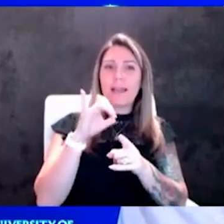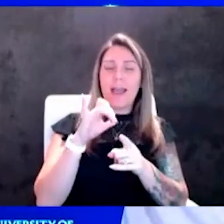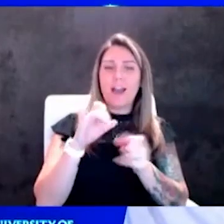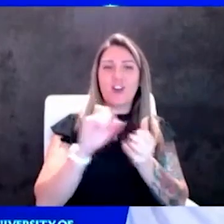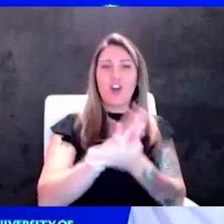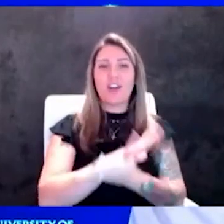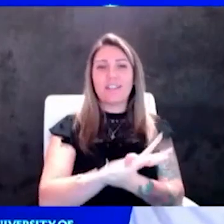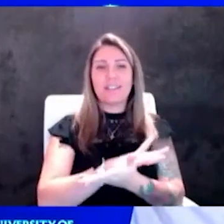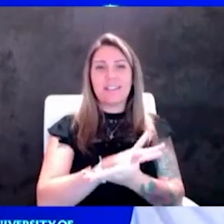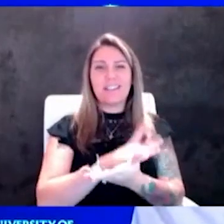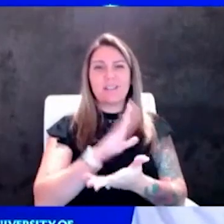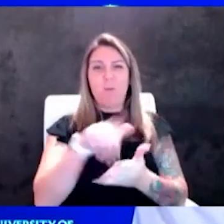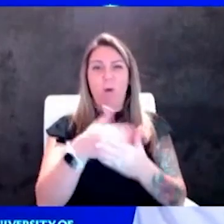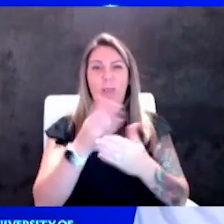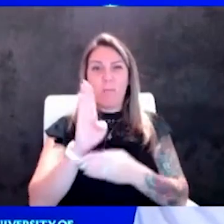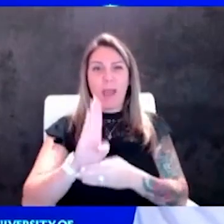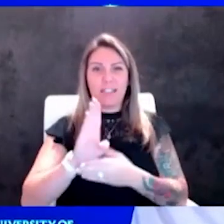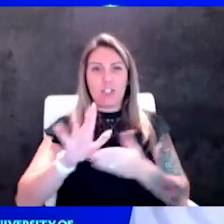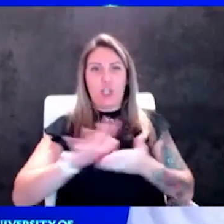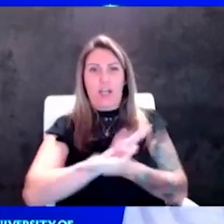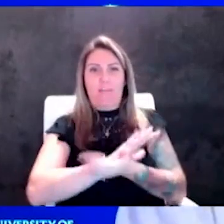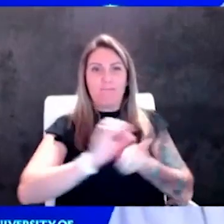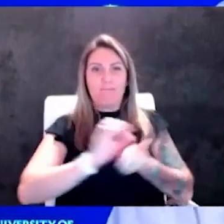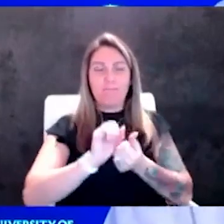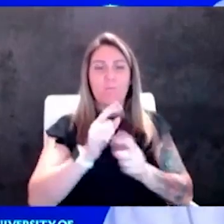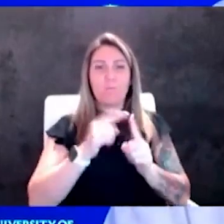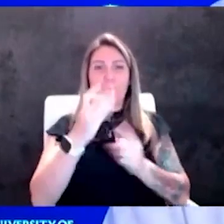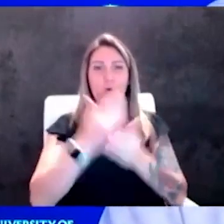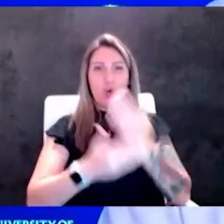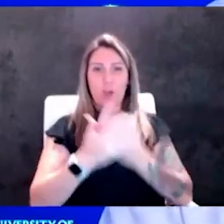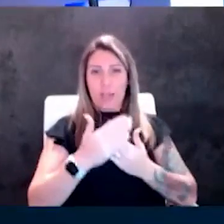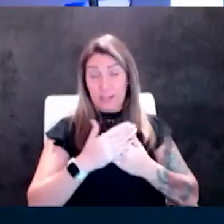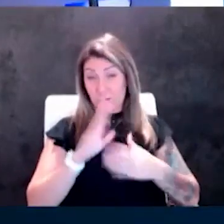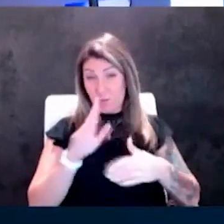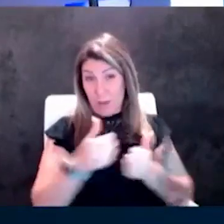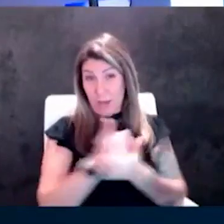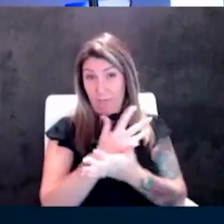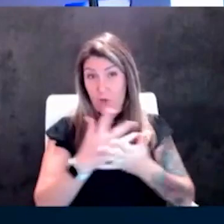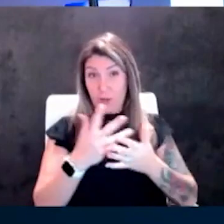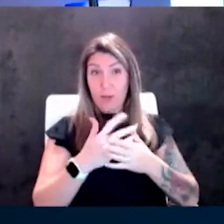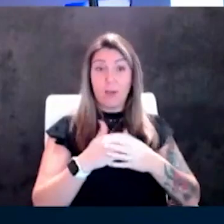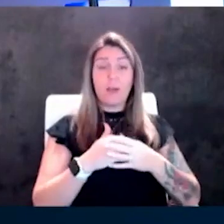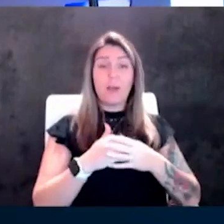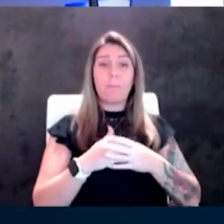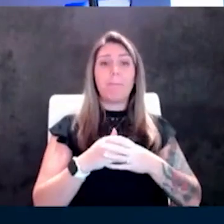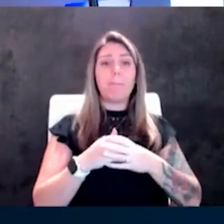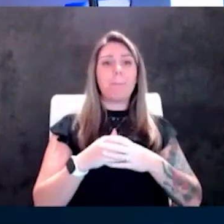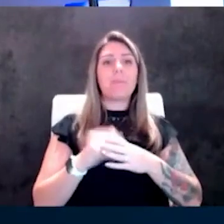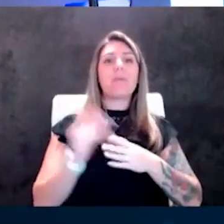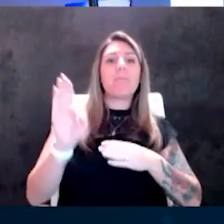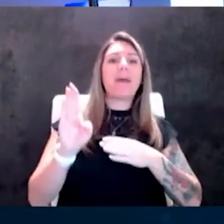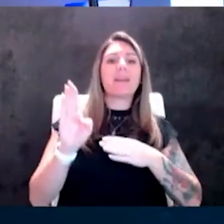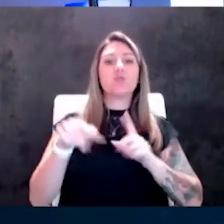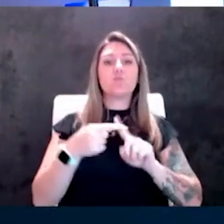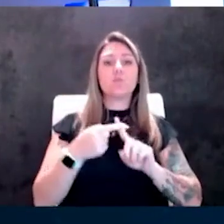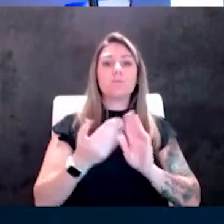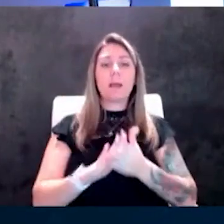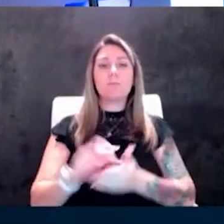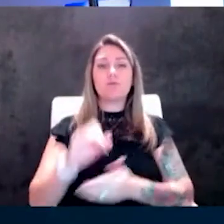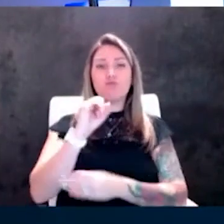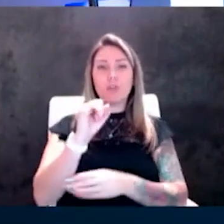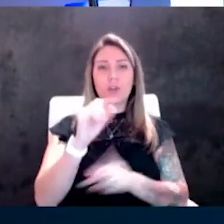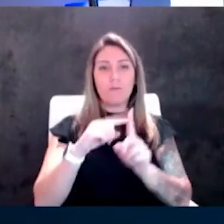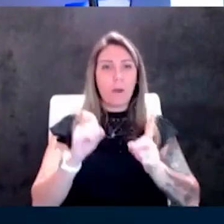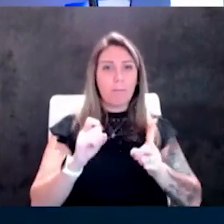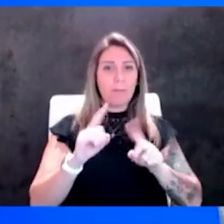bacteria on your hands. Yeah, the mechanisms by which these bacteria become resistant to antibiotics are